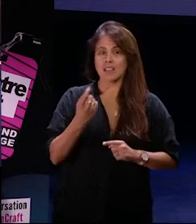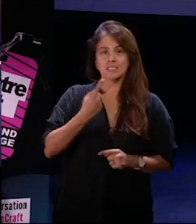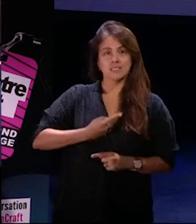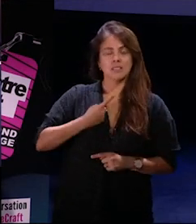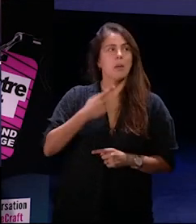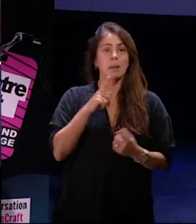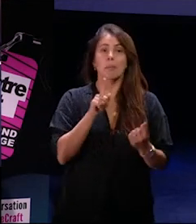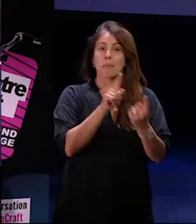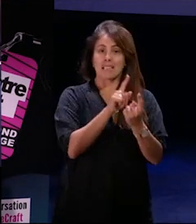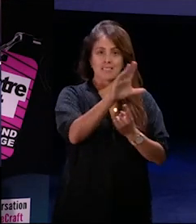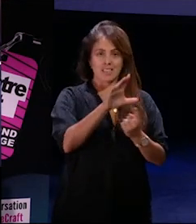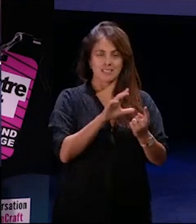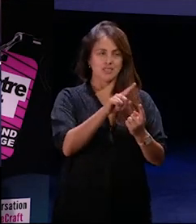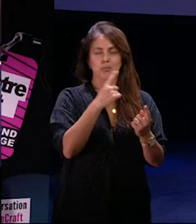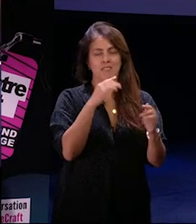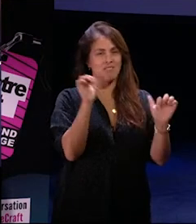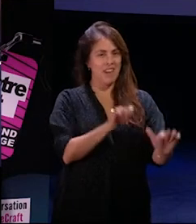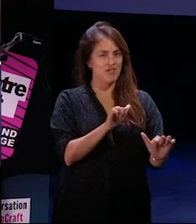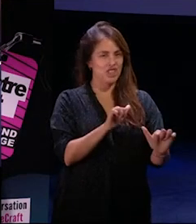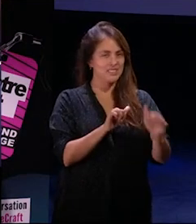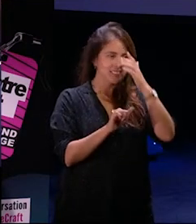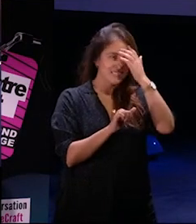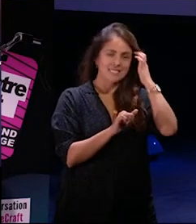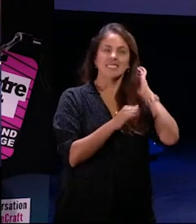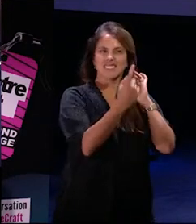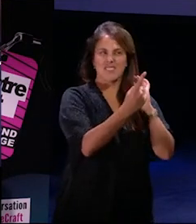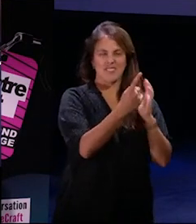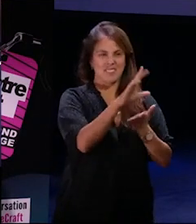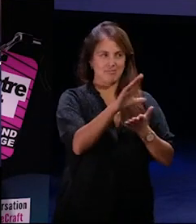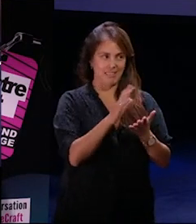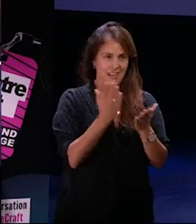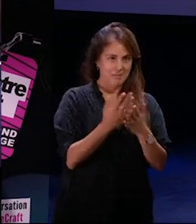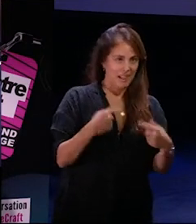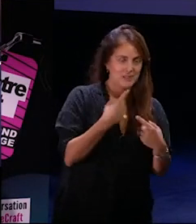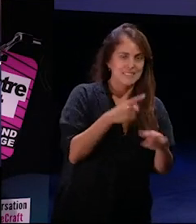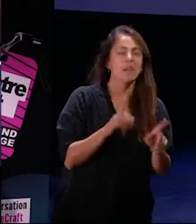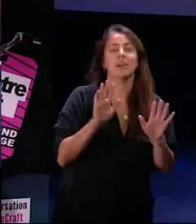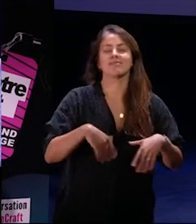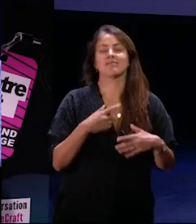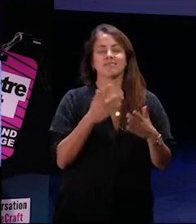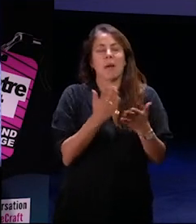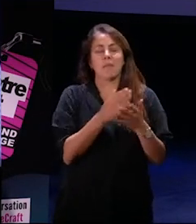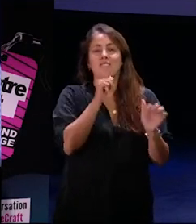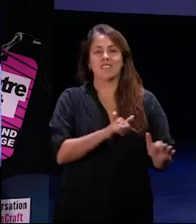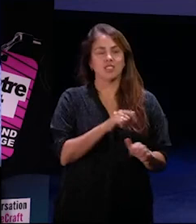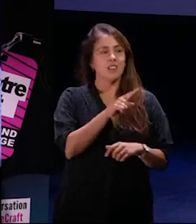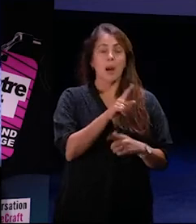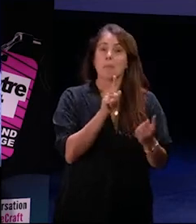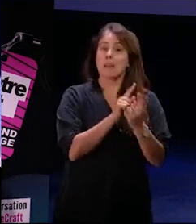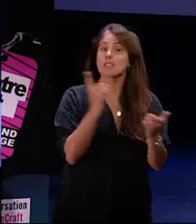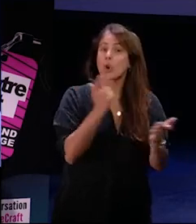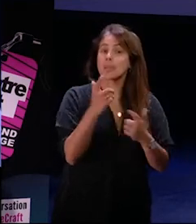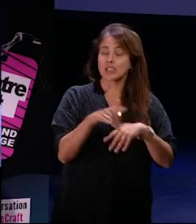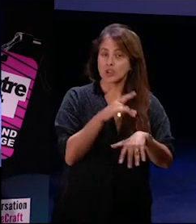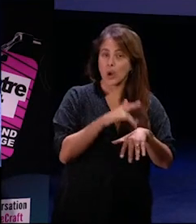an investor who's she's my favorite, that's probably bad to say, but she is my favorite, who I met at a comedy show. And